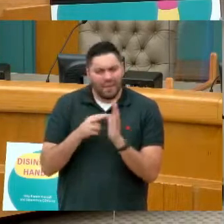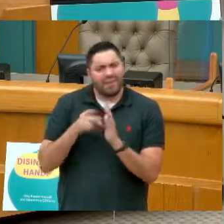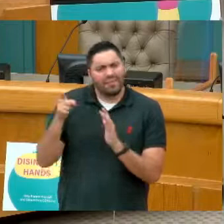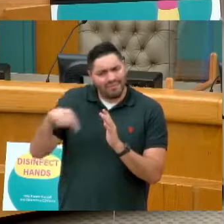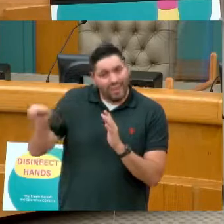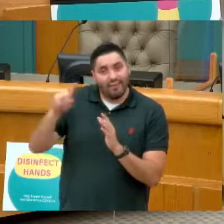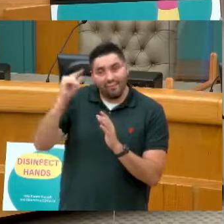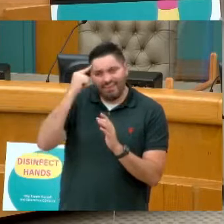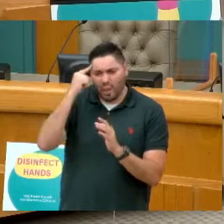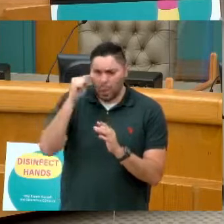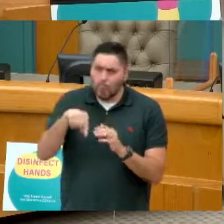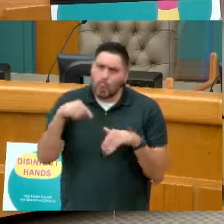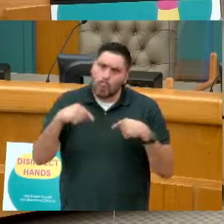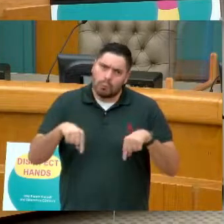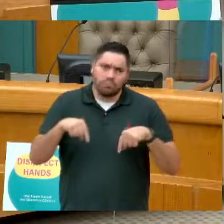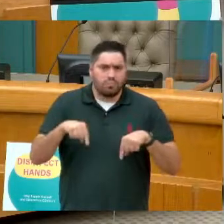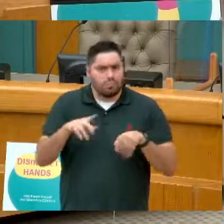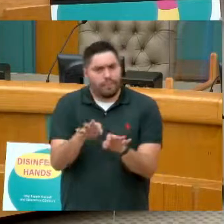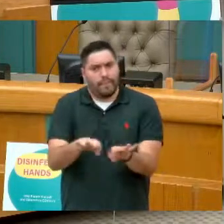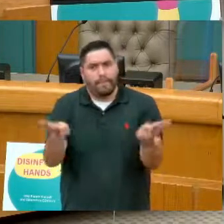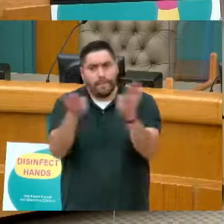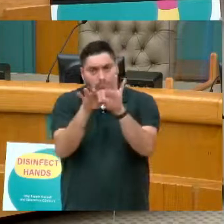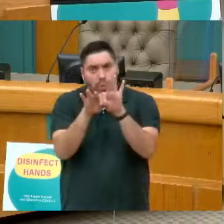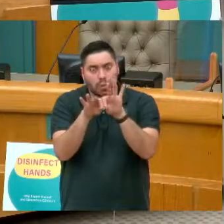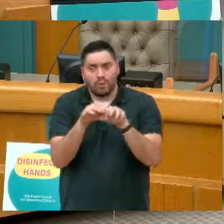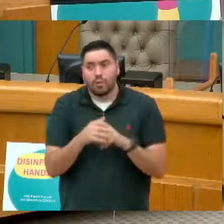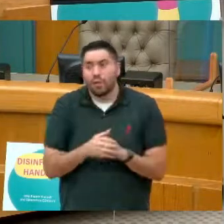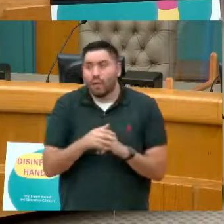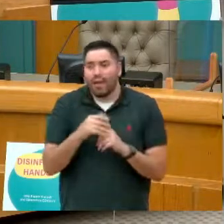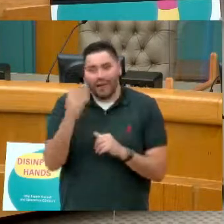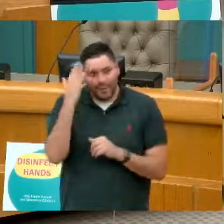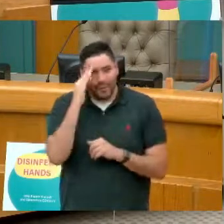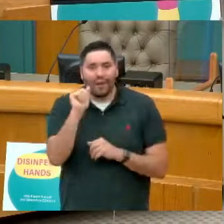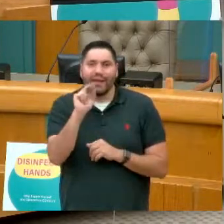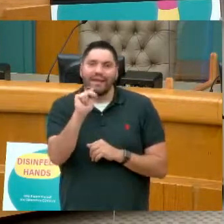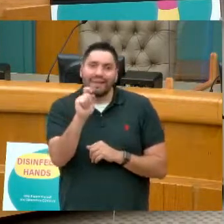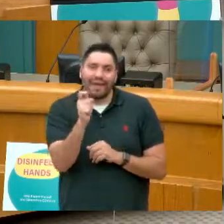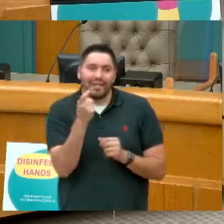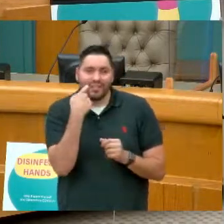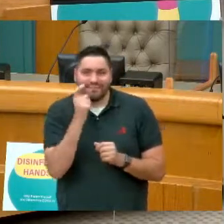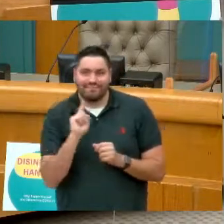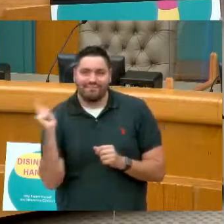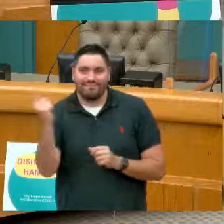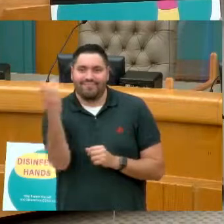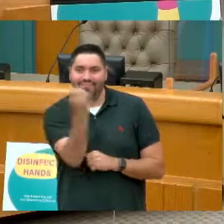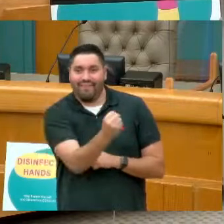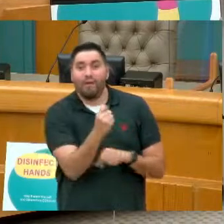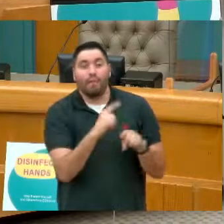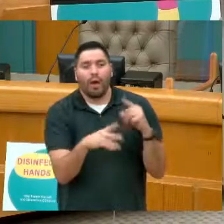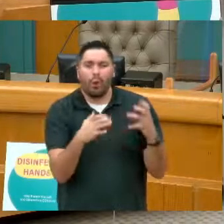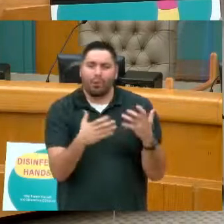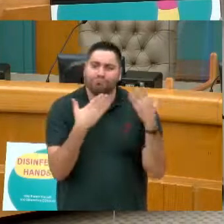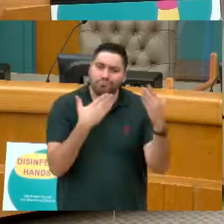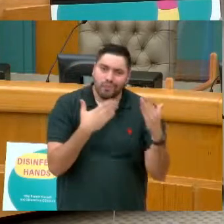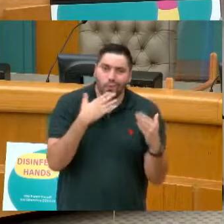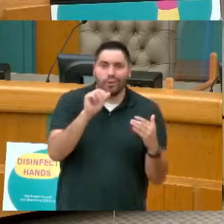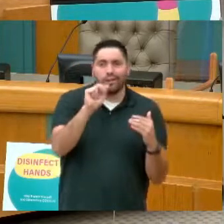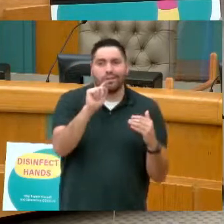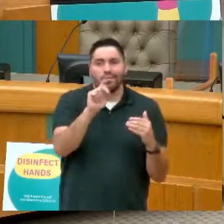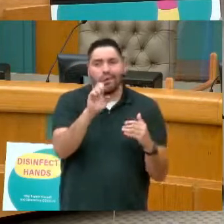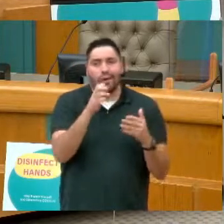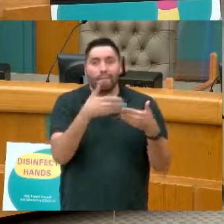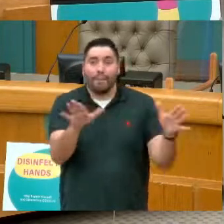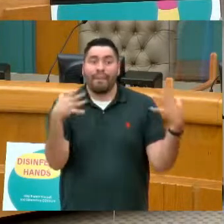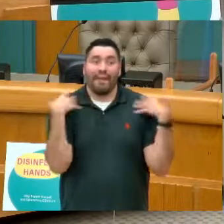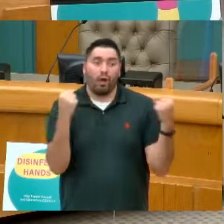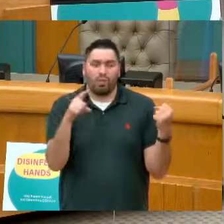these grant funds can be used exclusively for public purposes of planning and operationalizing safe and secure